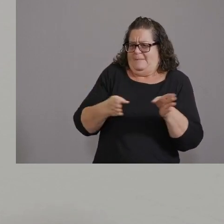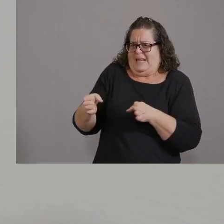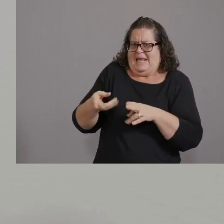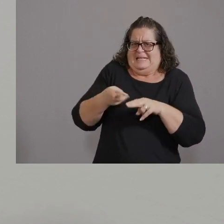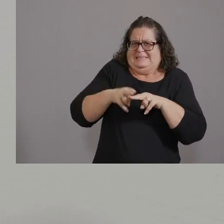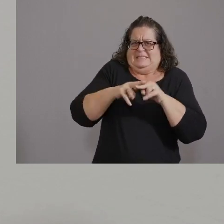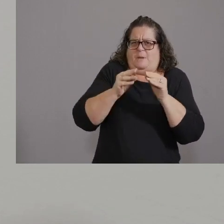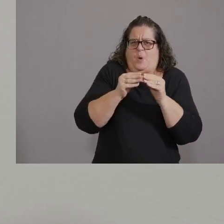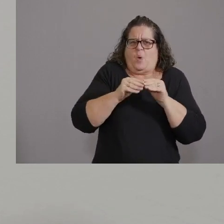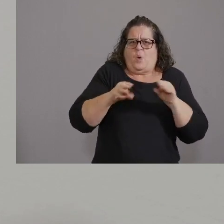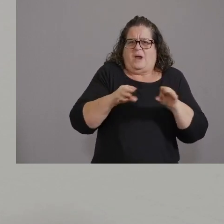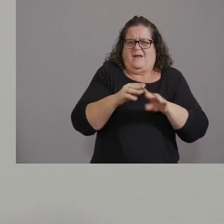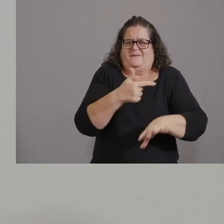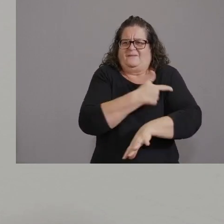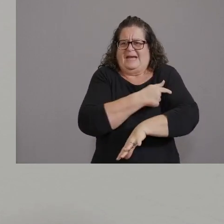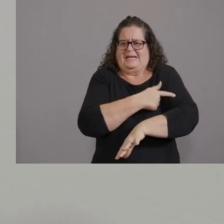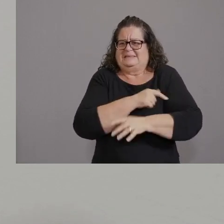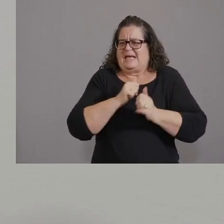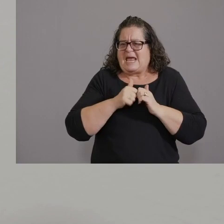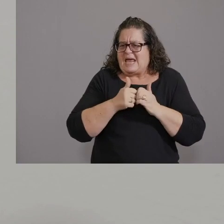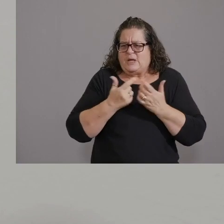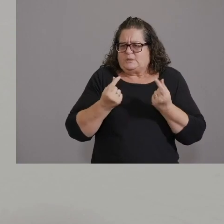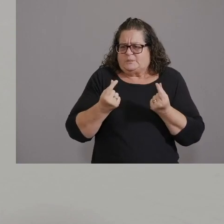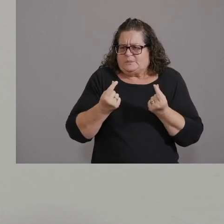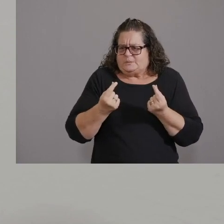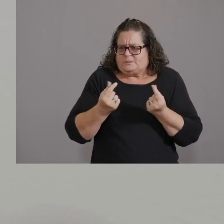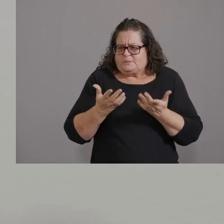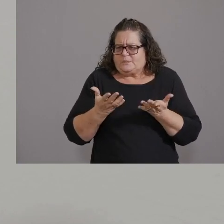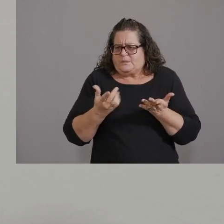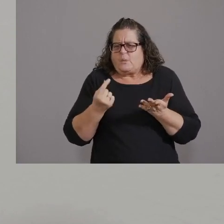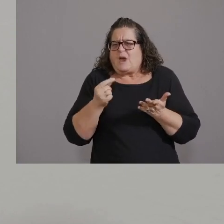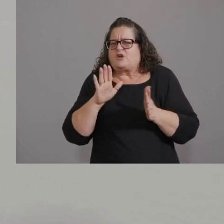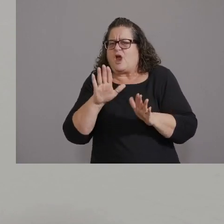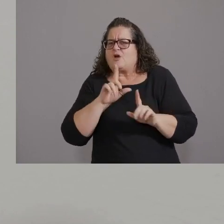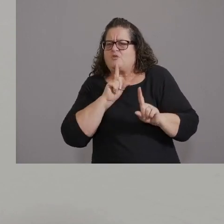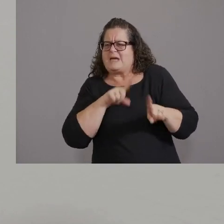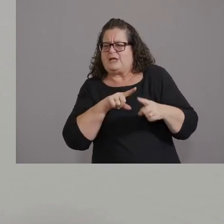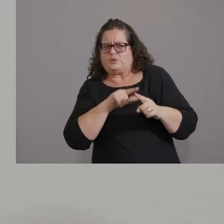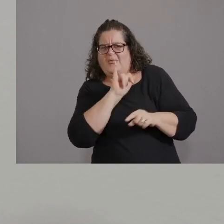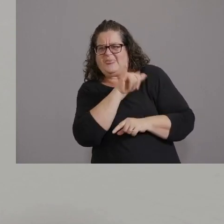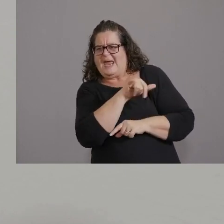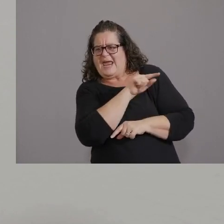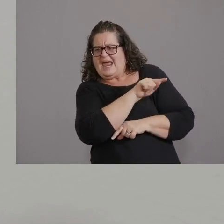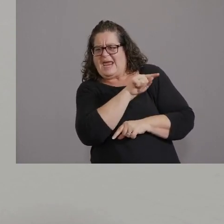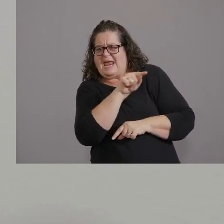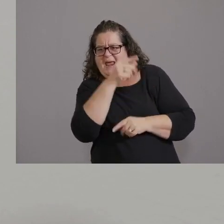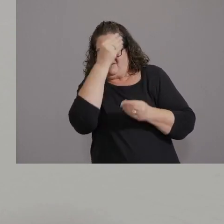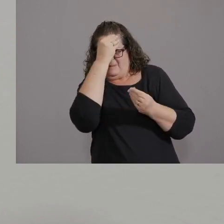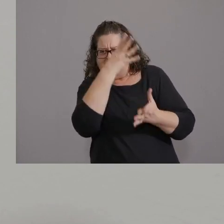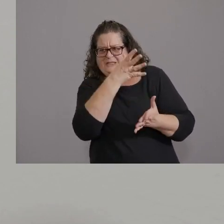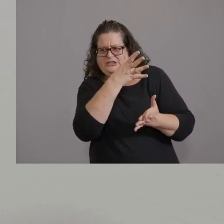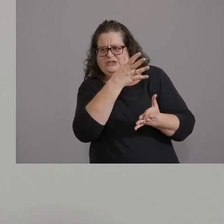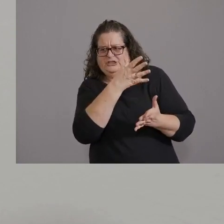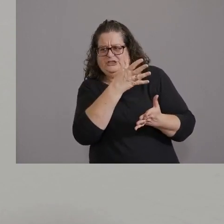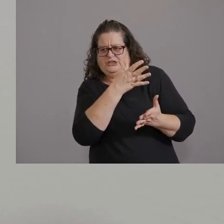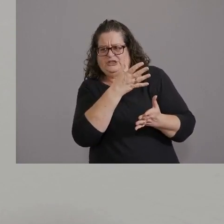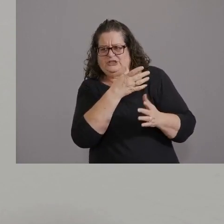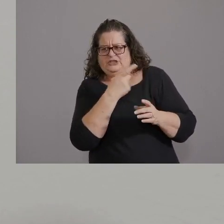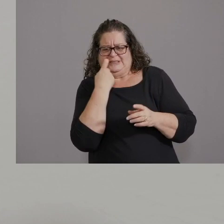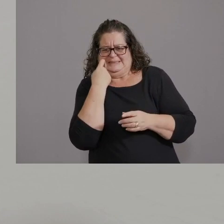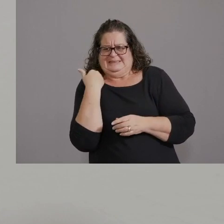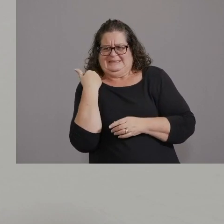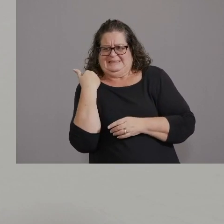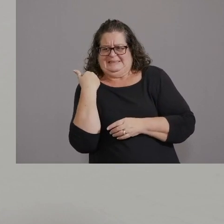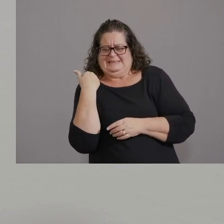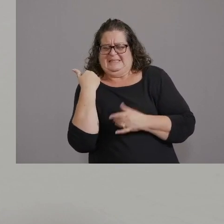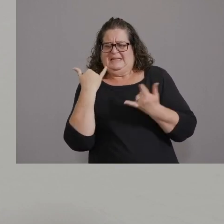Arizona? And what's your reaction to getting that information earlier in the week and now being hit with that information today? And